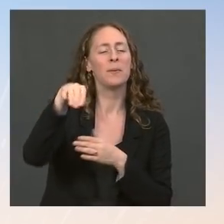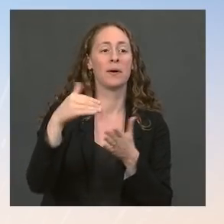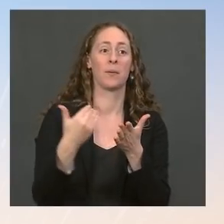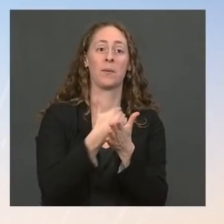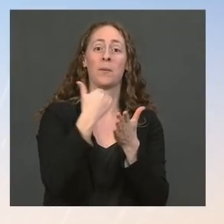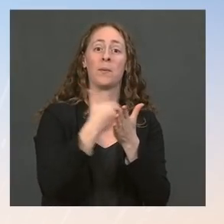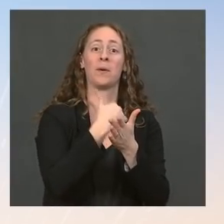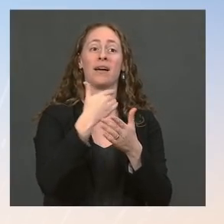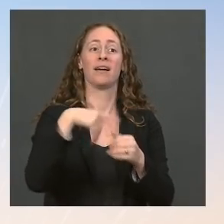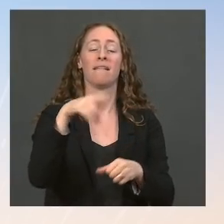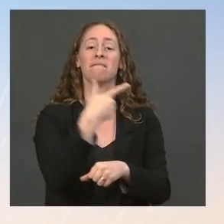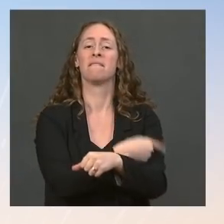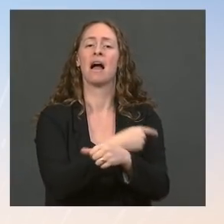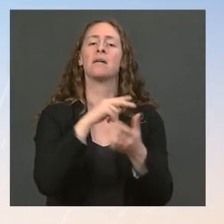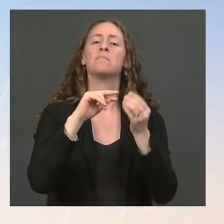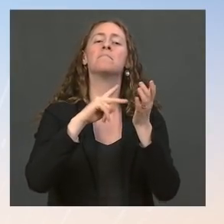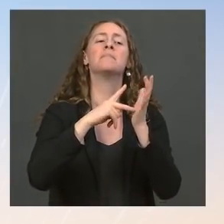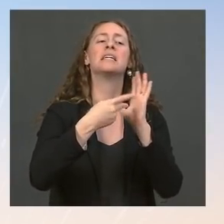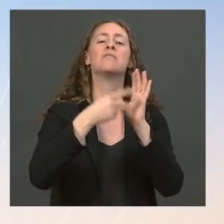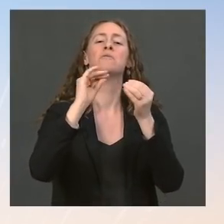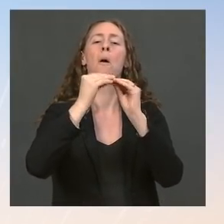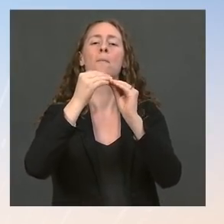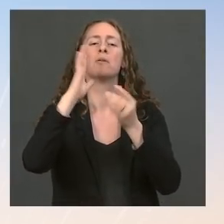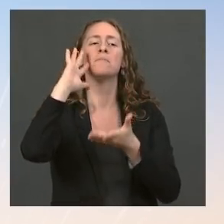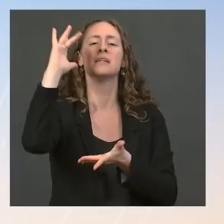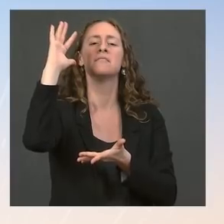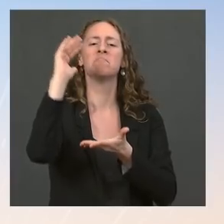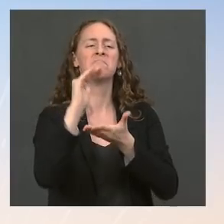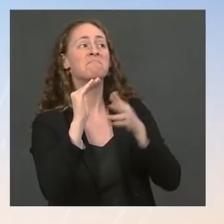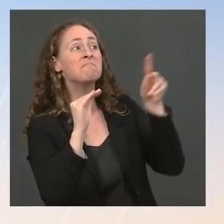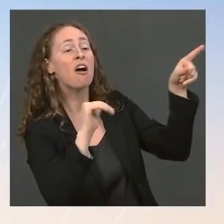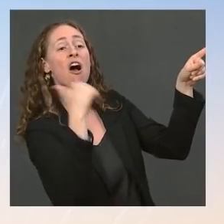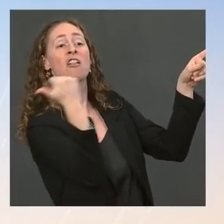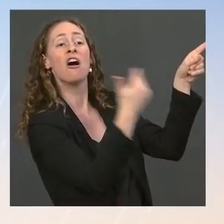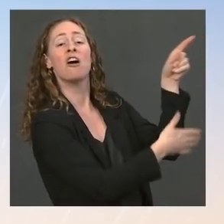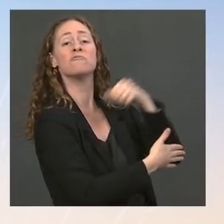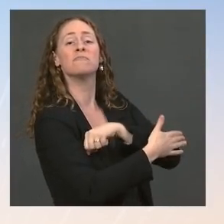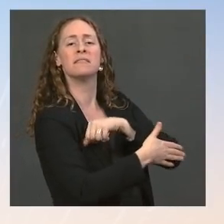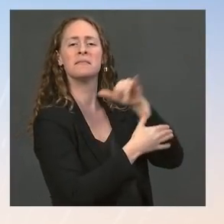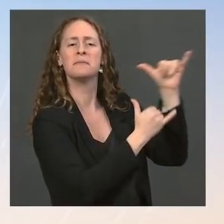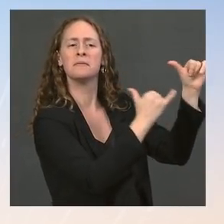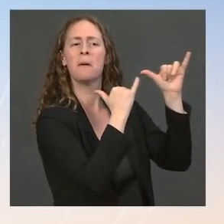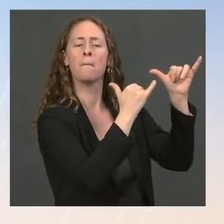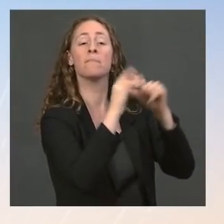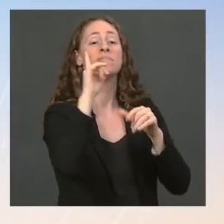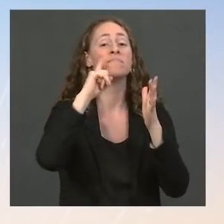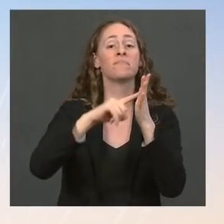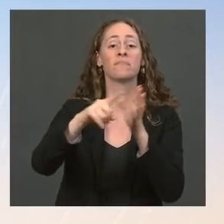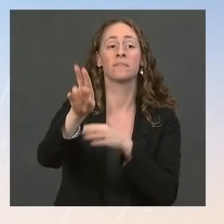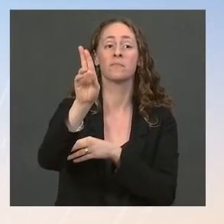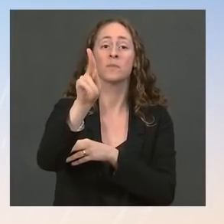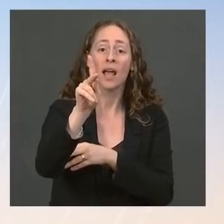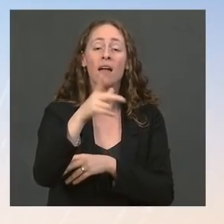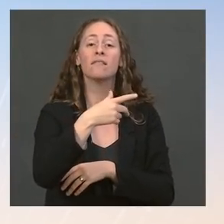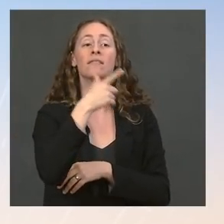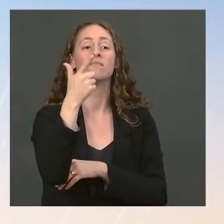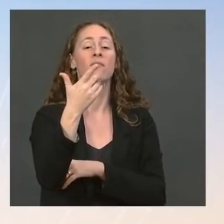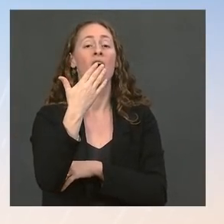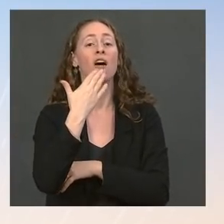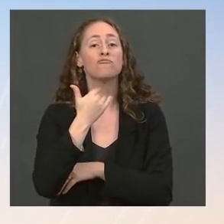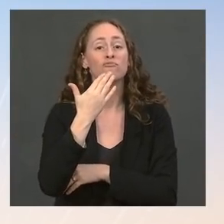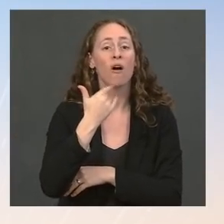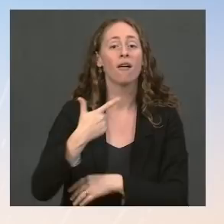they have in other countries with more mature vaccination programs. So if you look at the United Kingdom, you look at Israel, you look at Canada, as things